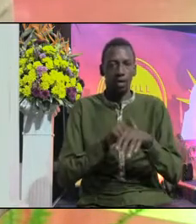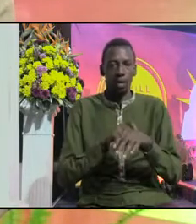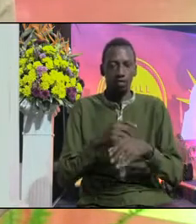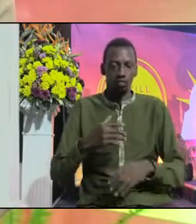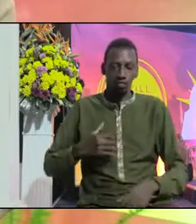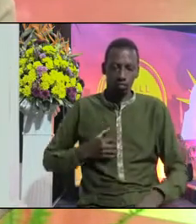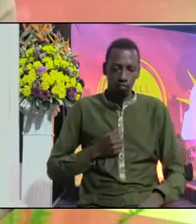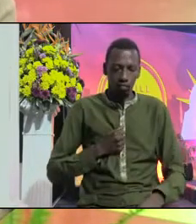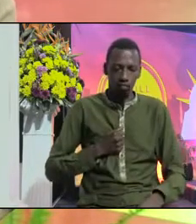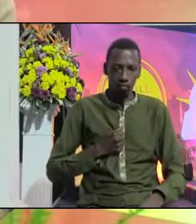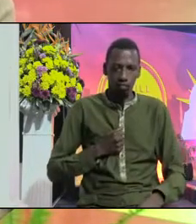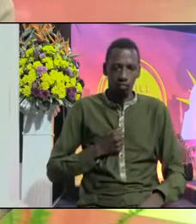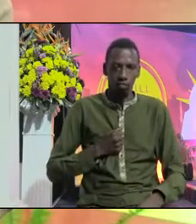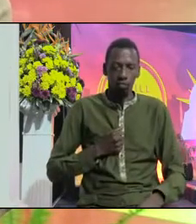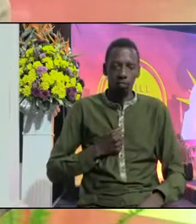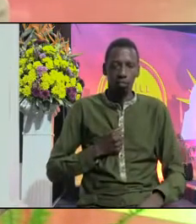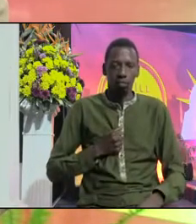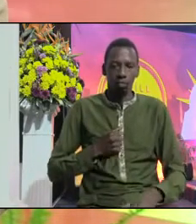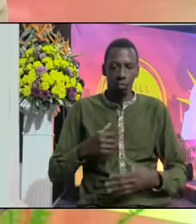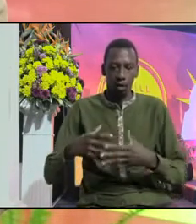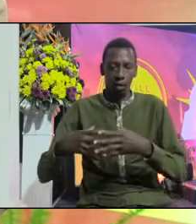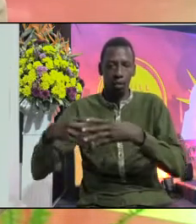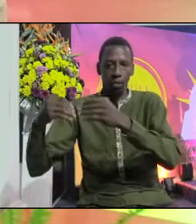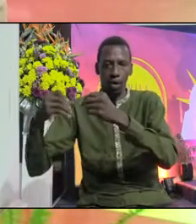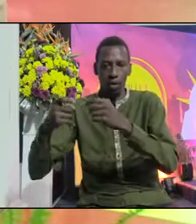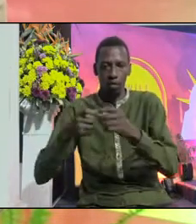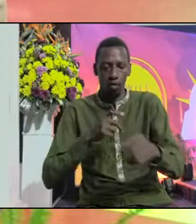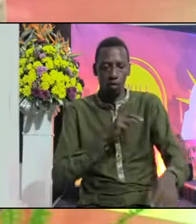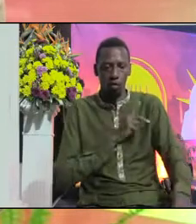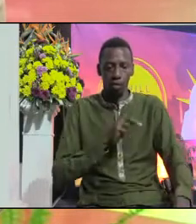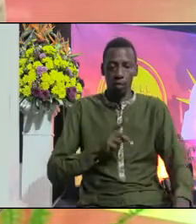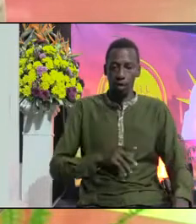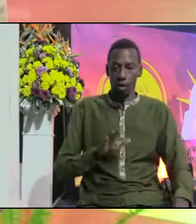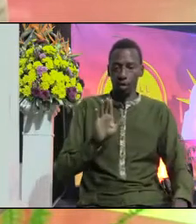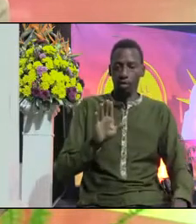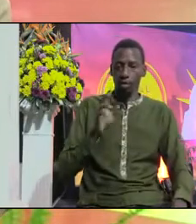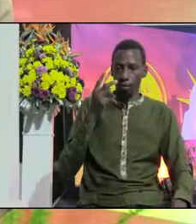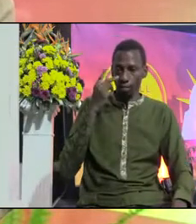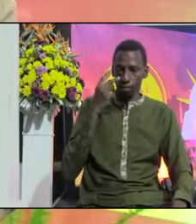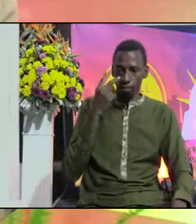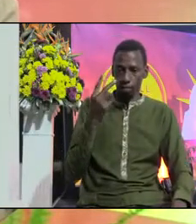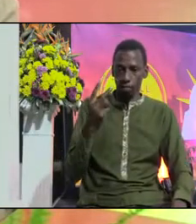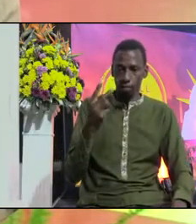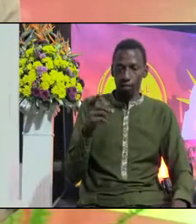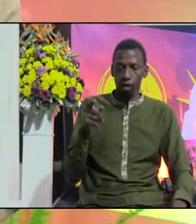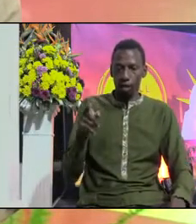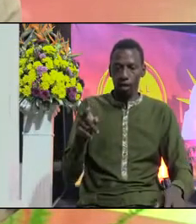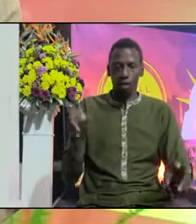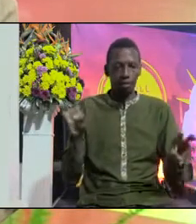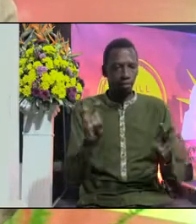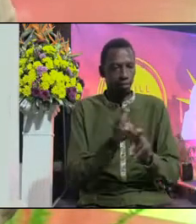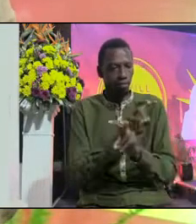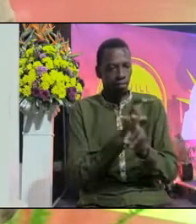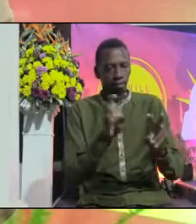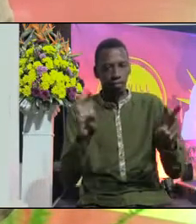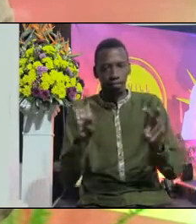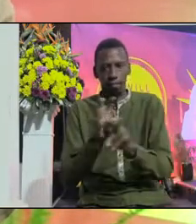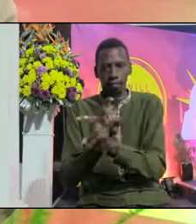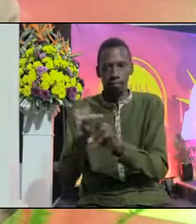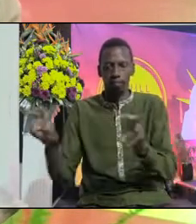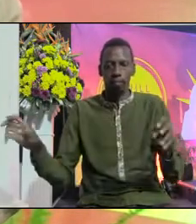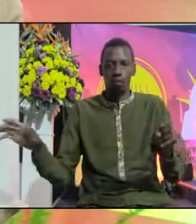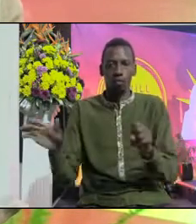left Pharaoh's presence, he inspected the entire land